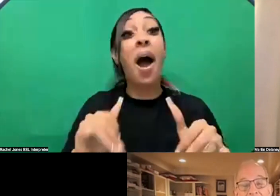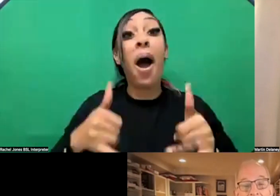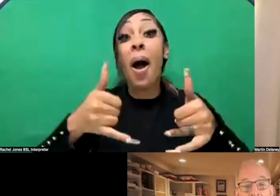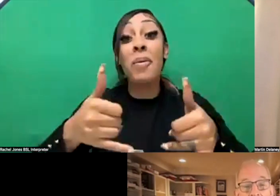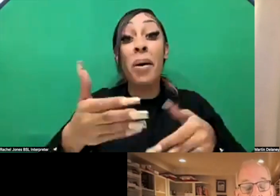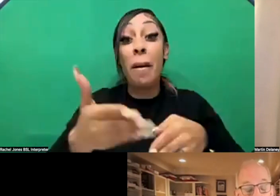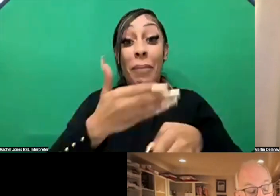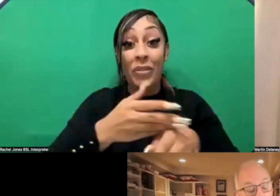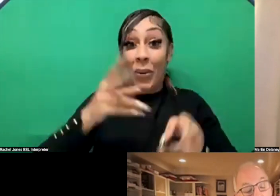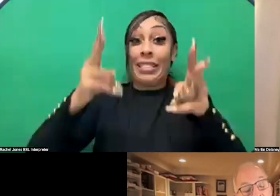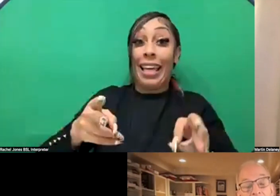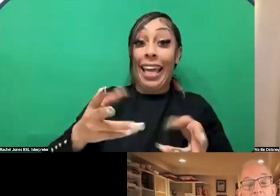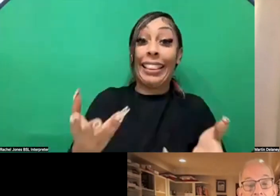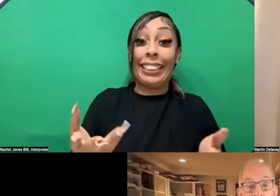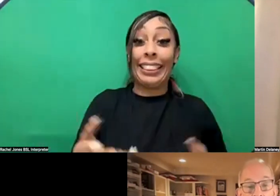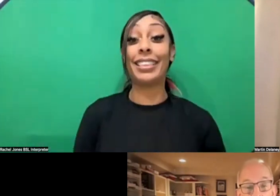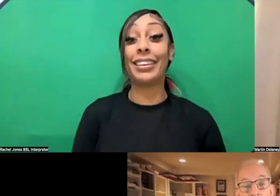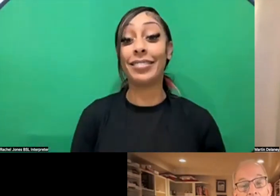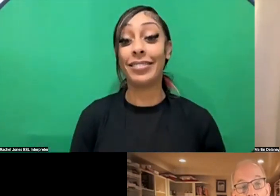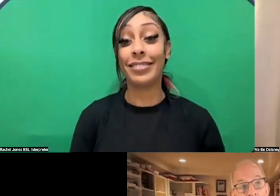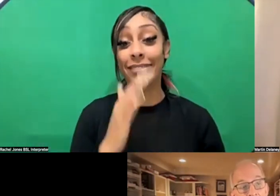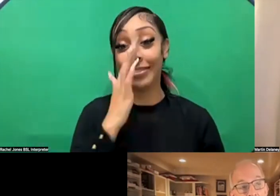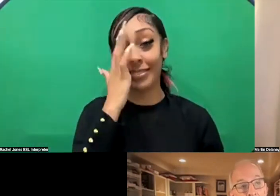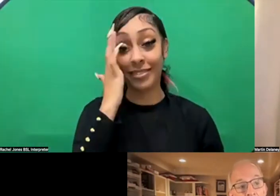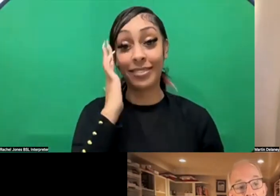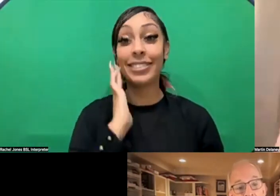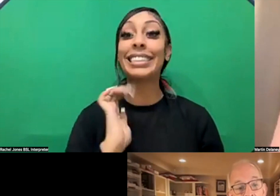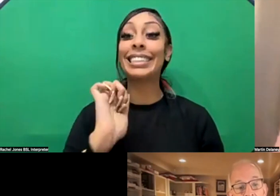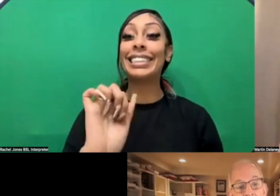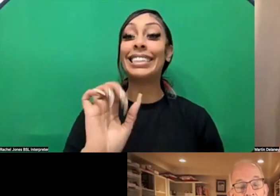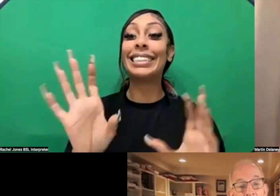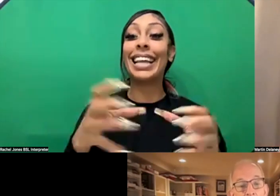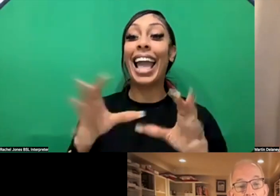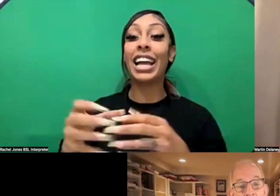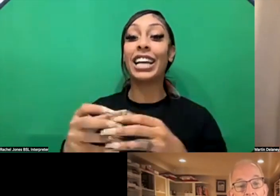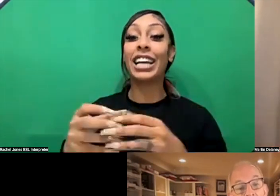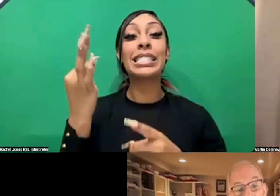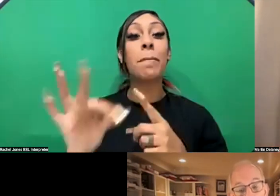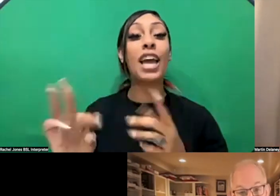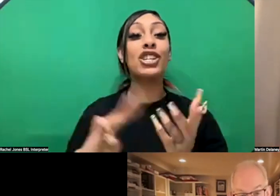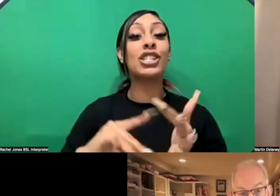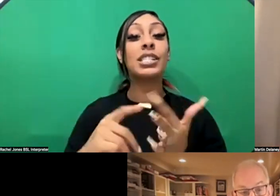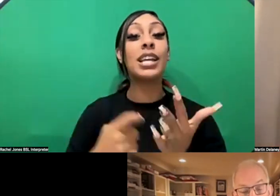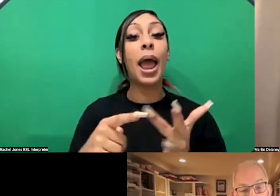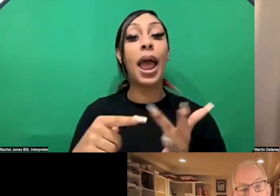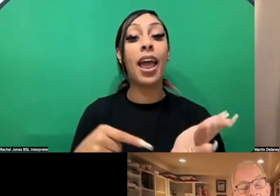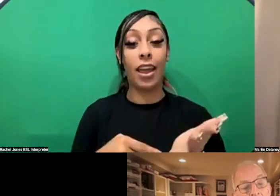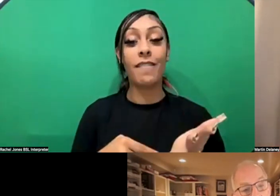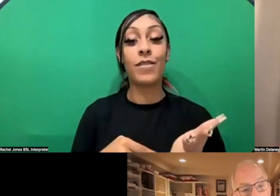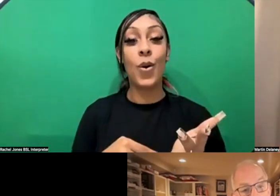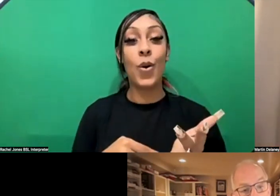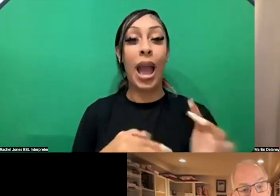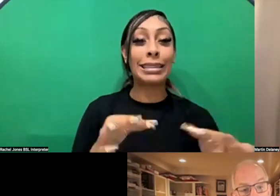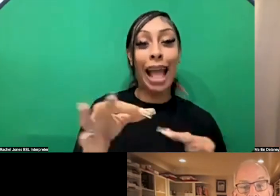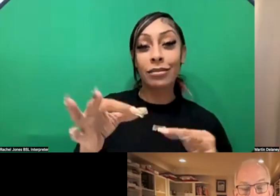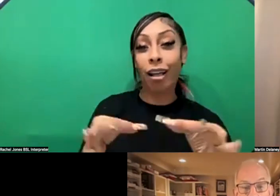die. And my particular category was the Special Merit Award for Technical Achievement. And they give this